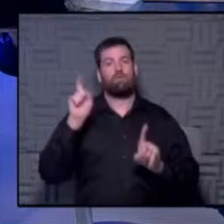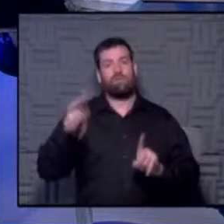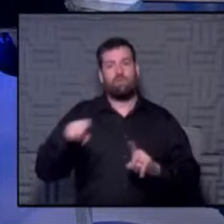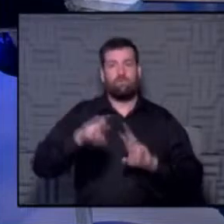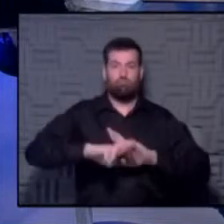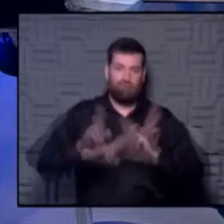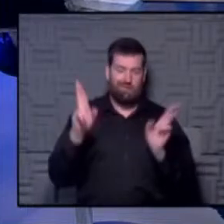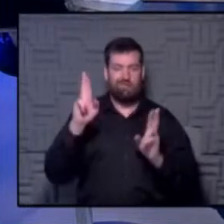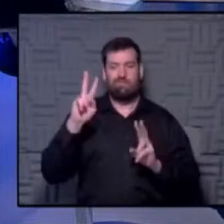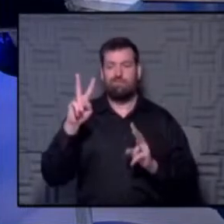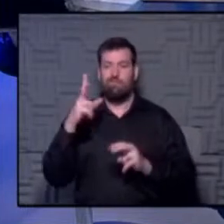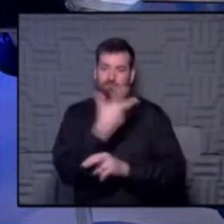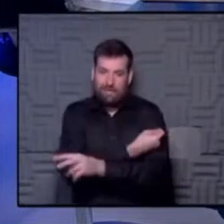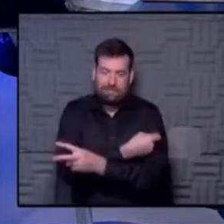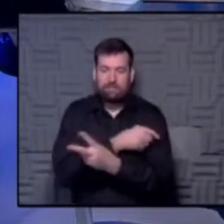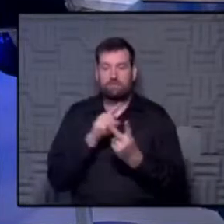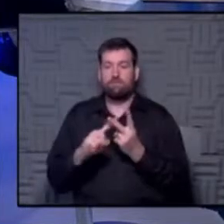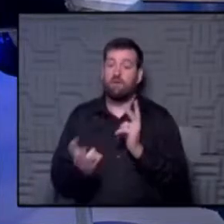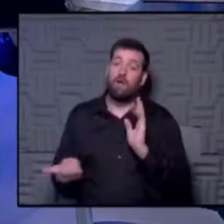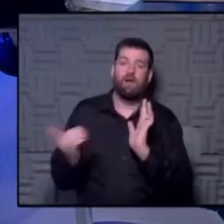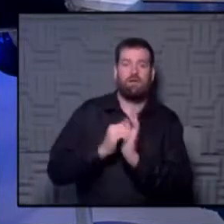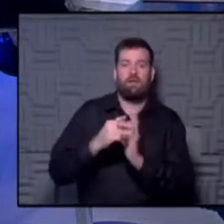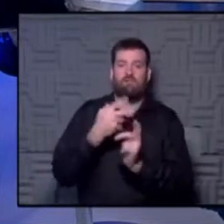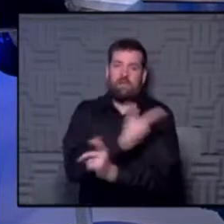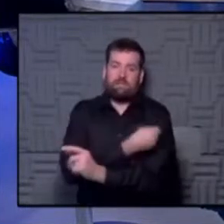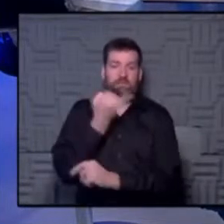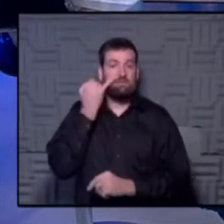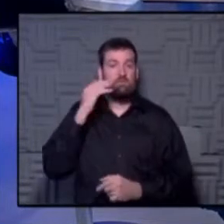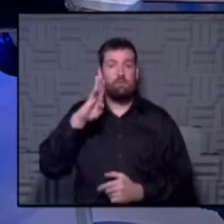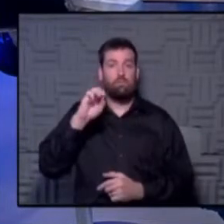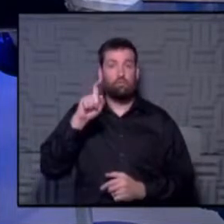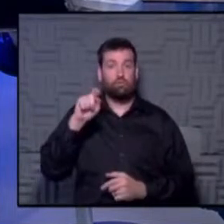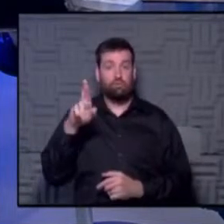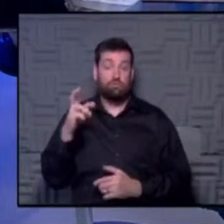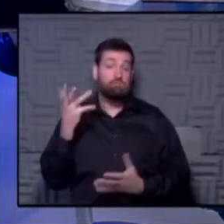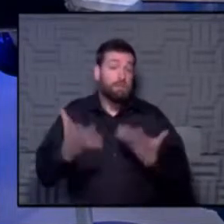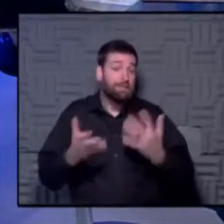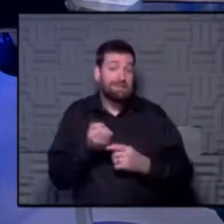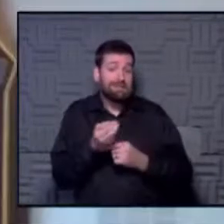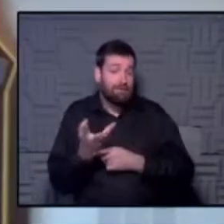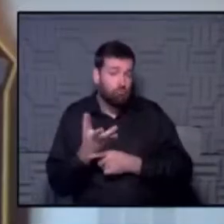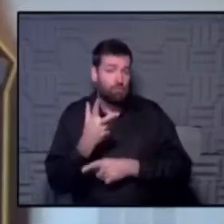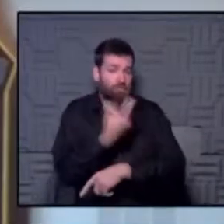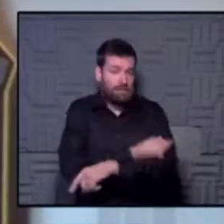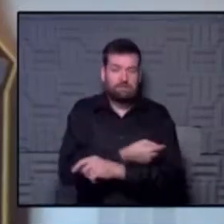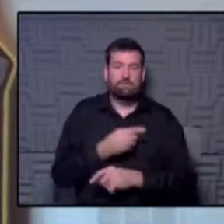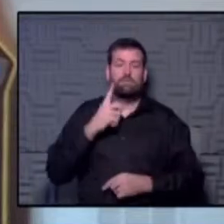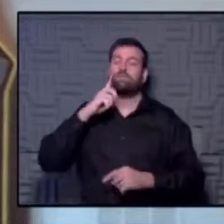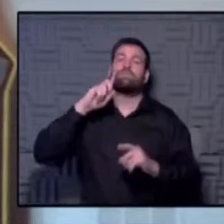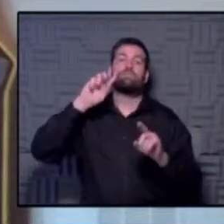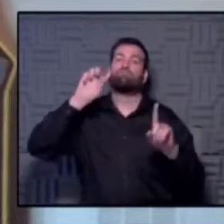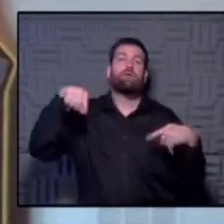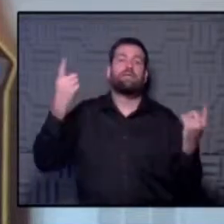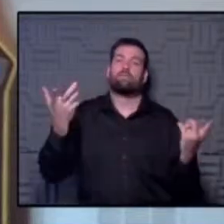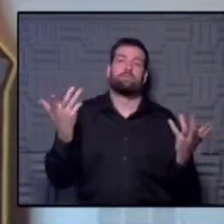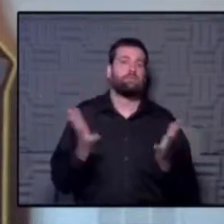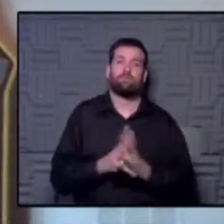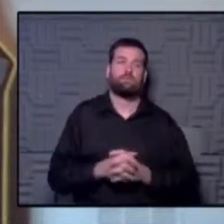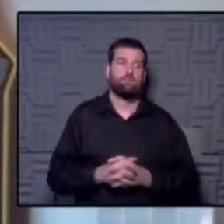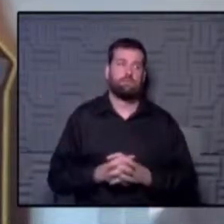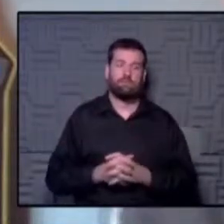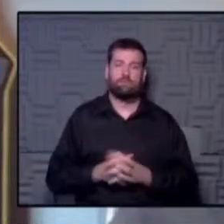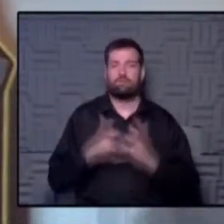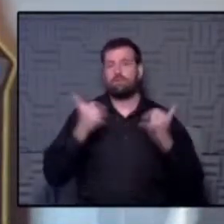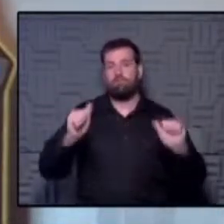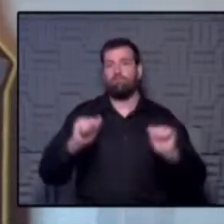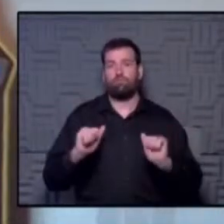the vaccine, a repeat vaccine if you need a booster, and you may have more than one vaccine. Yes. So this is going to be a crazy undertaking.